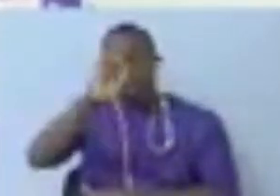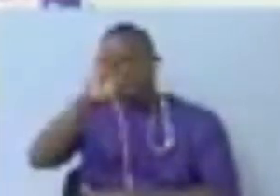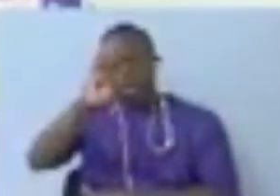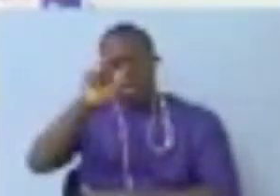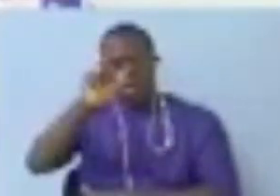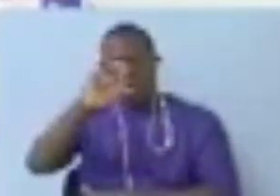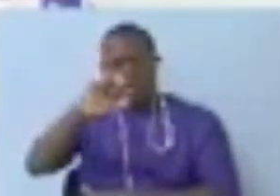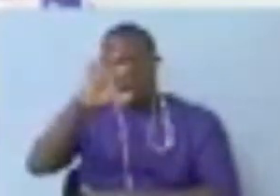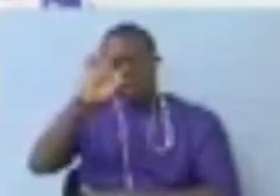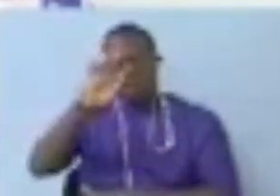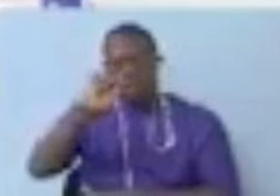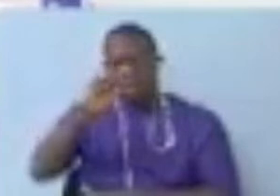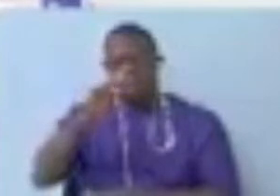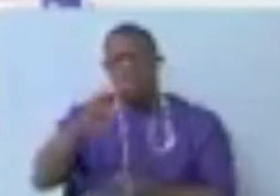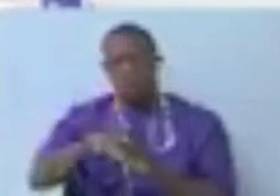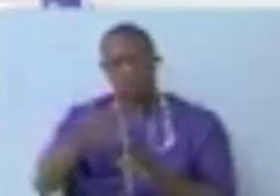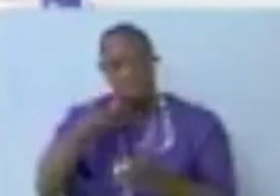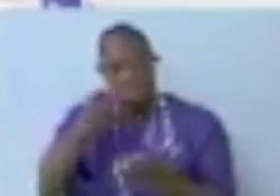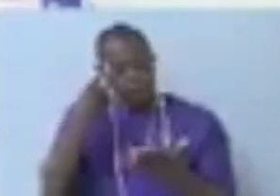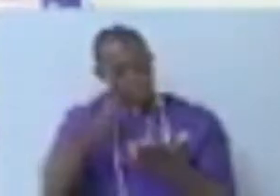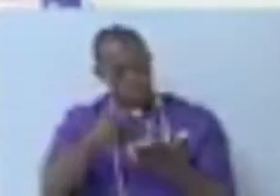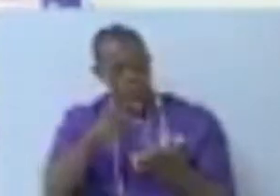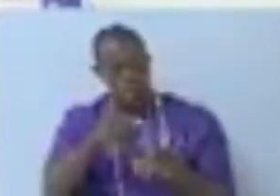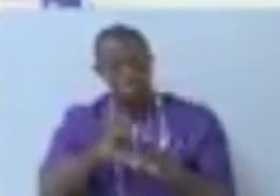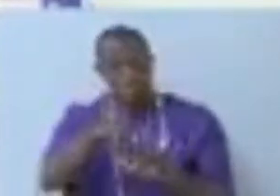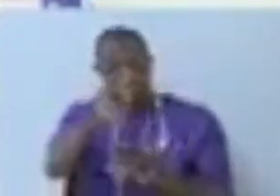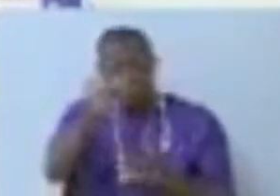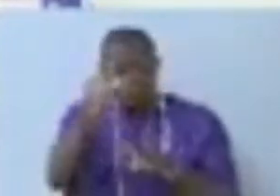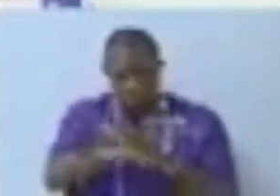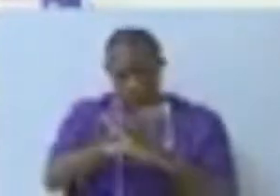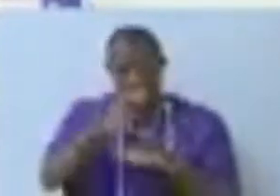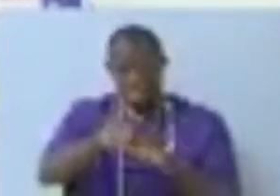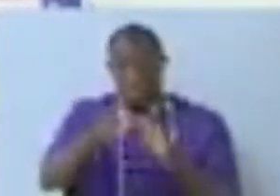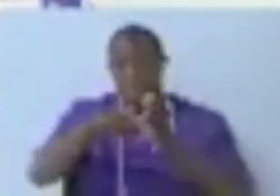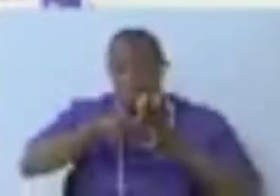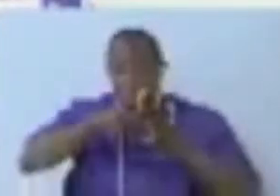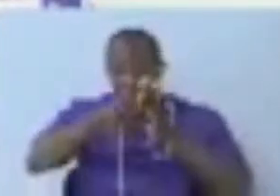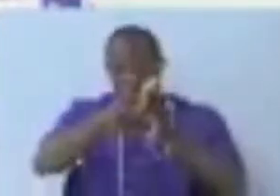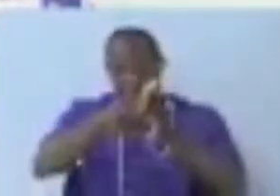You are the head of the ministry. You are the alter ego of the institution.